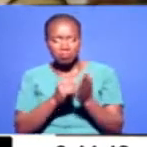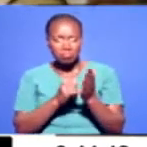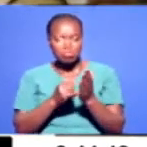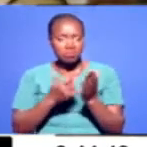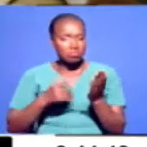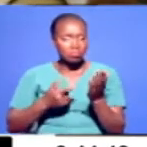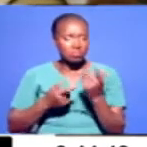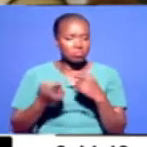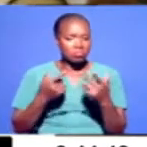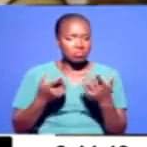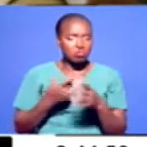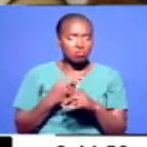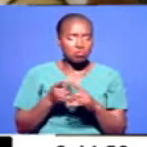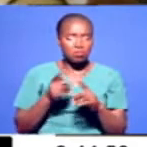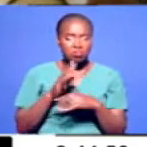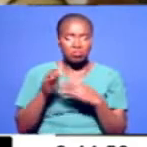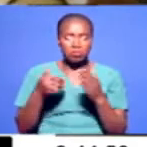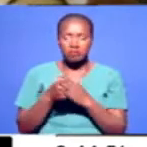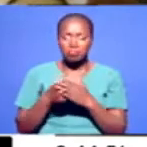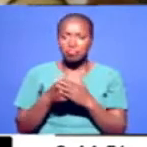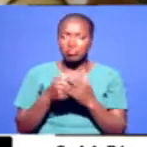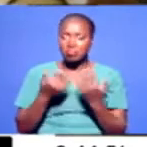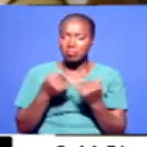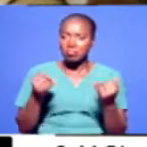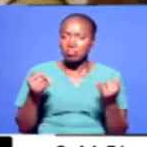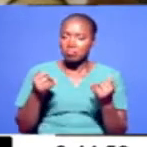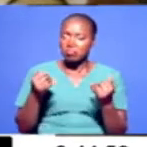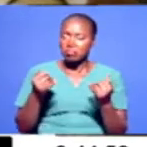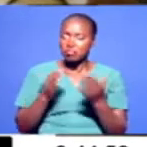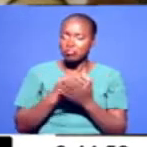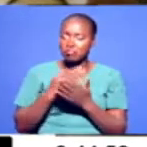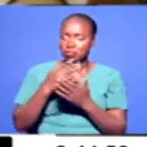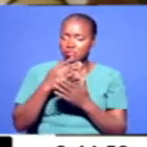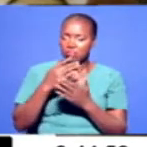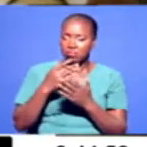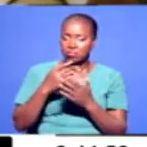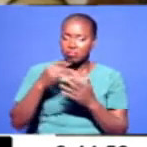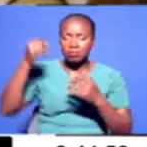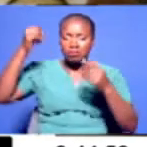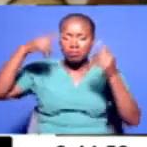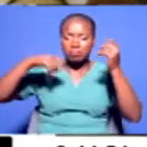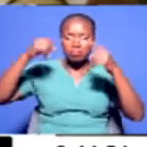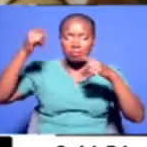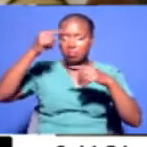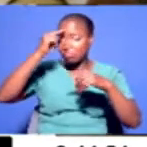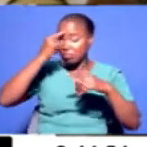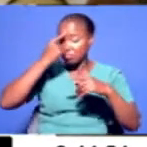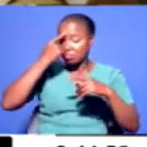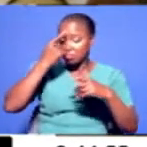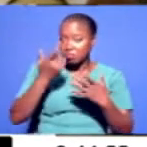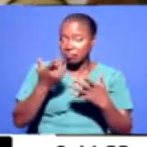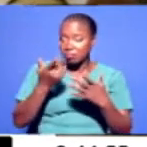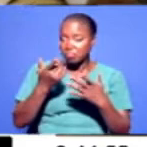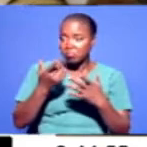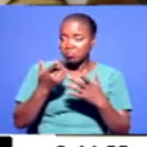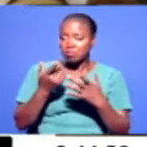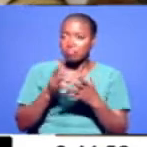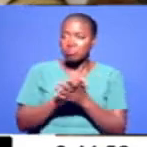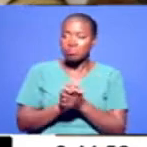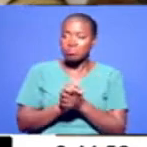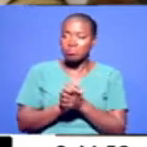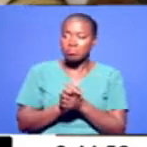stringed instruments. Things like Indian sitars from the schools, Indian schools